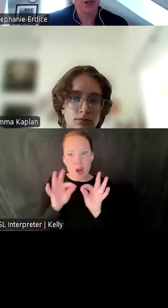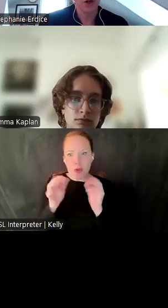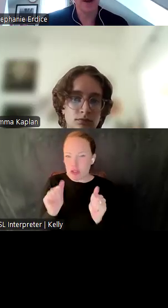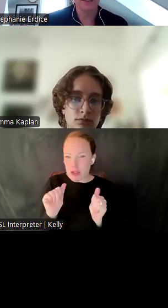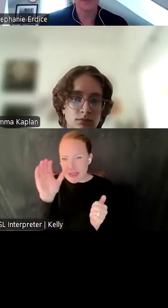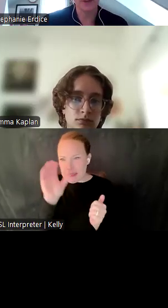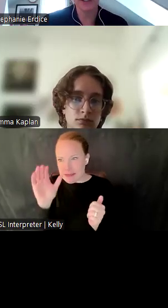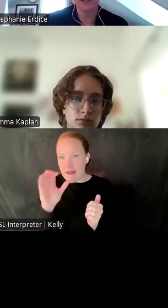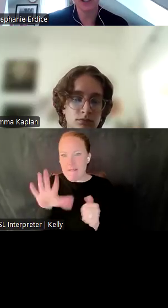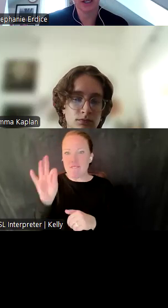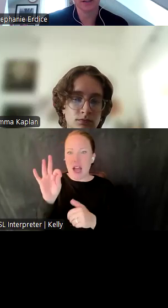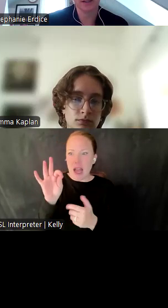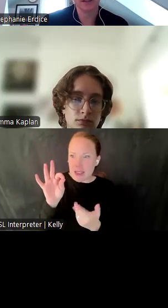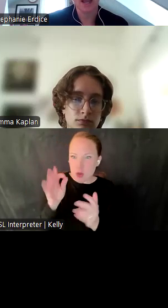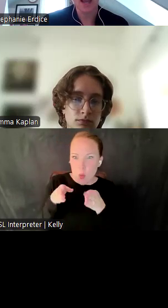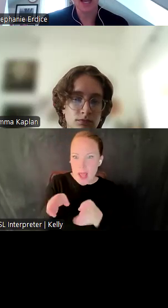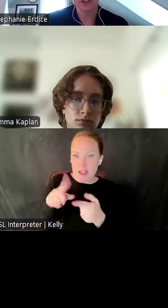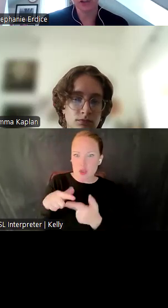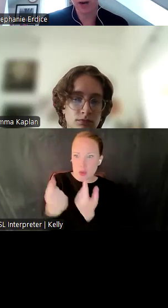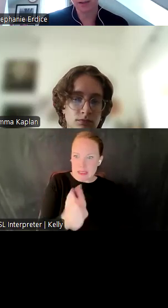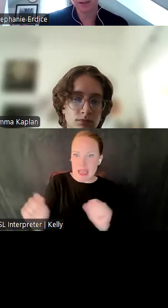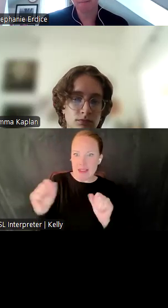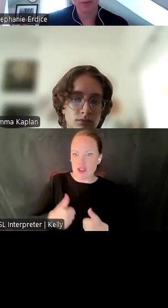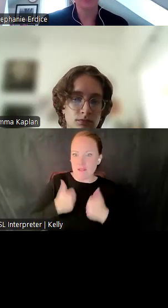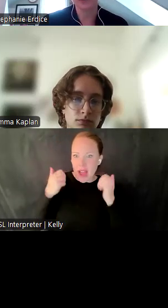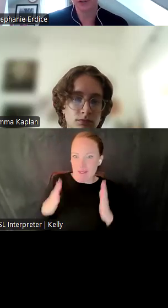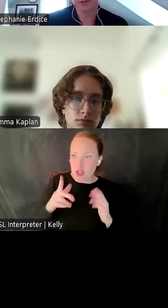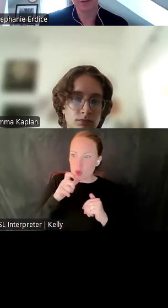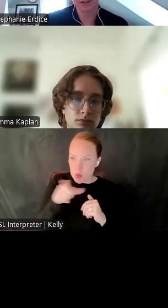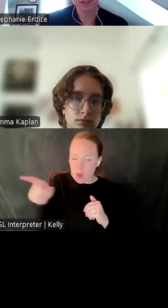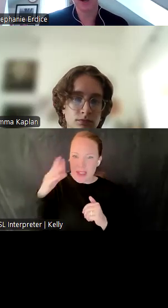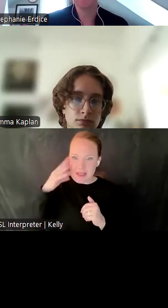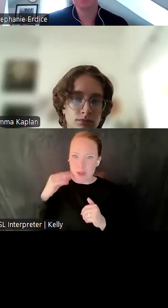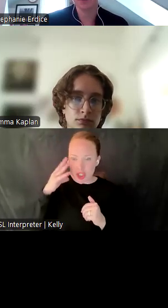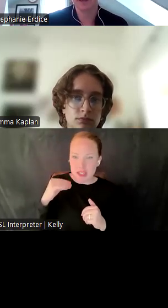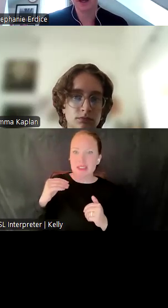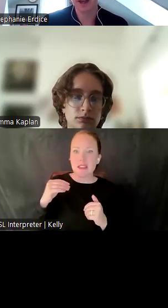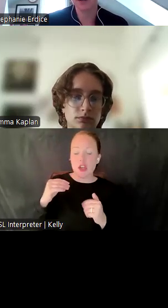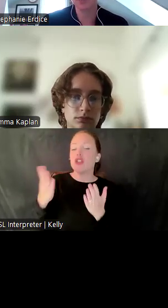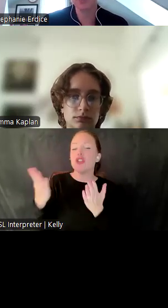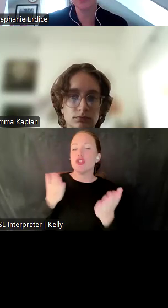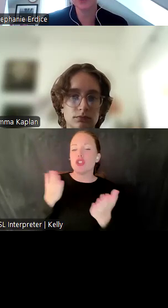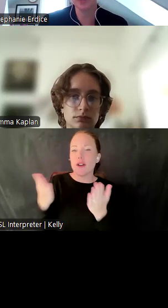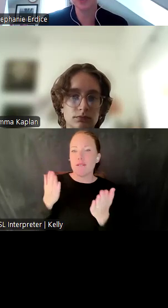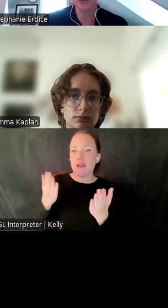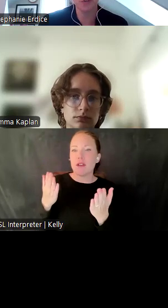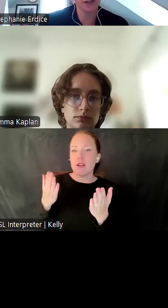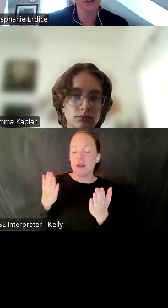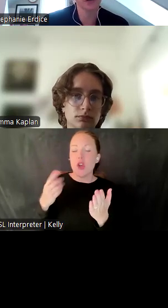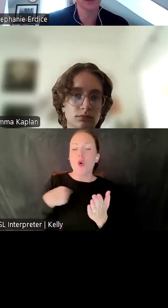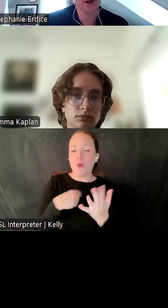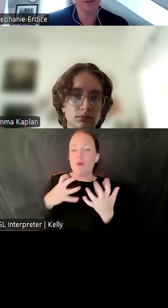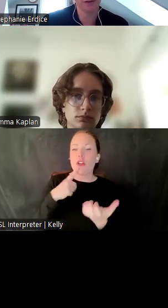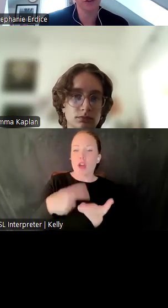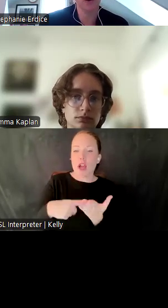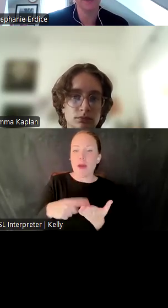survivors who have experienced injustice and stress. Serve survivors. I'm sorry. Let me start that again. So we want to explore new ways